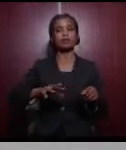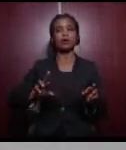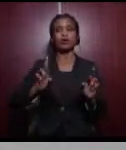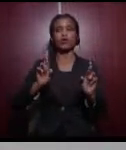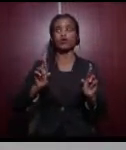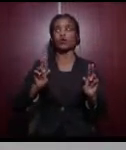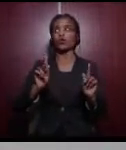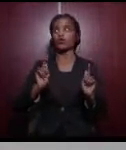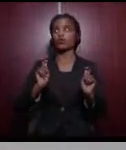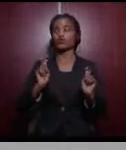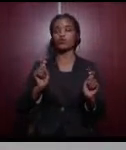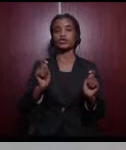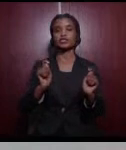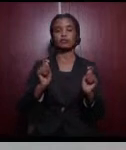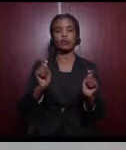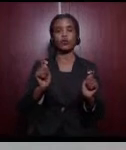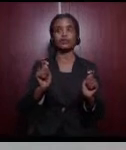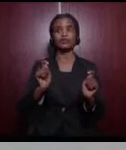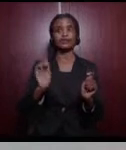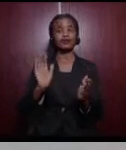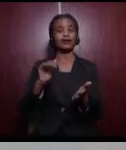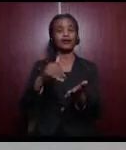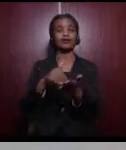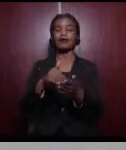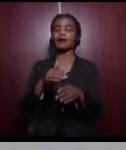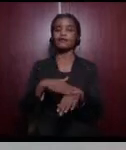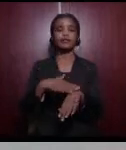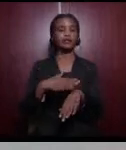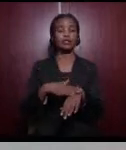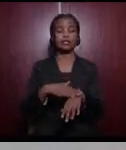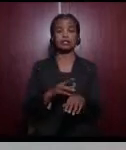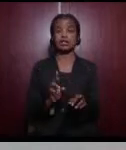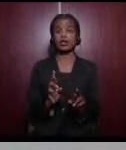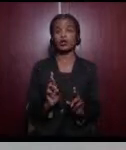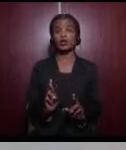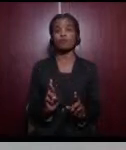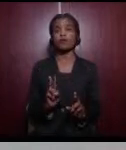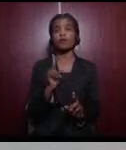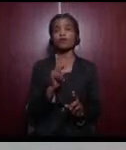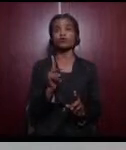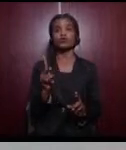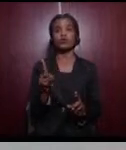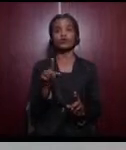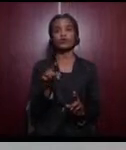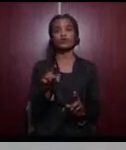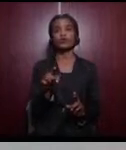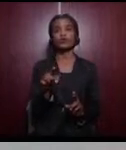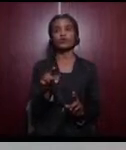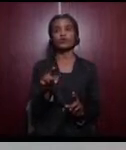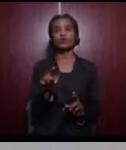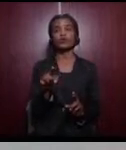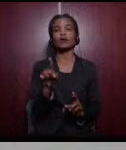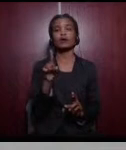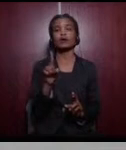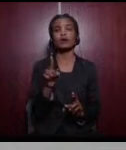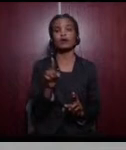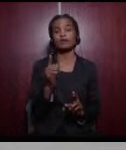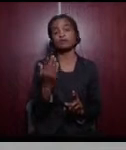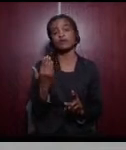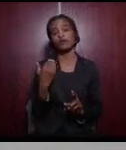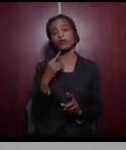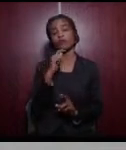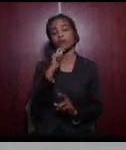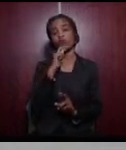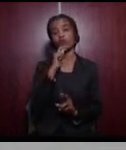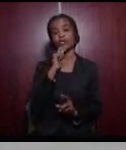everything did not arrive late, and you managed to also have your tea and